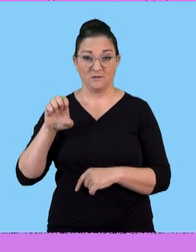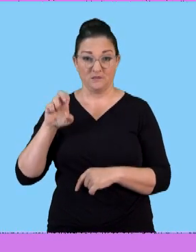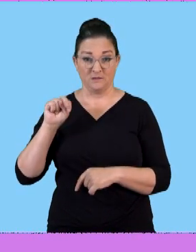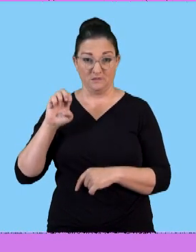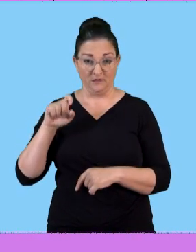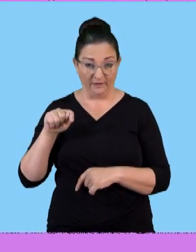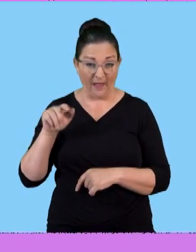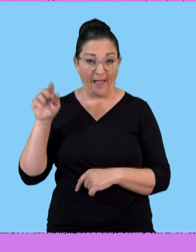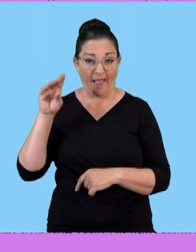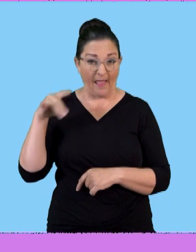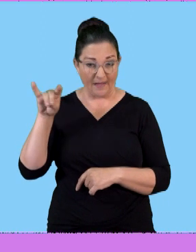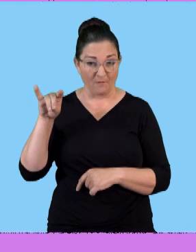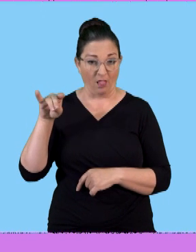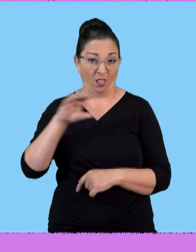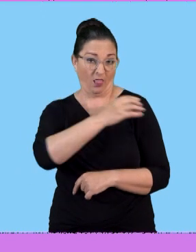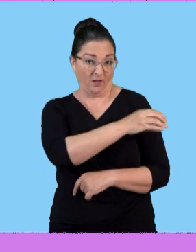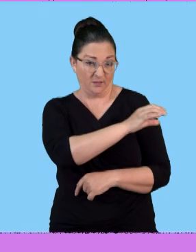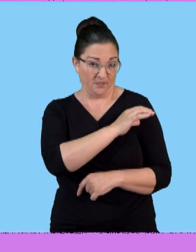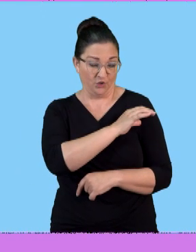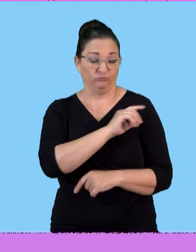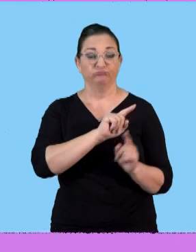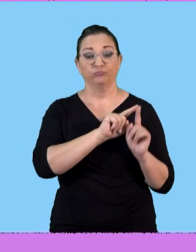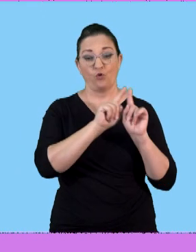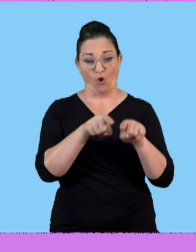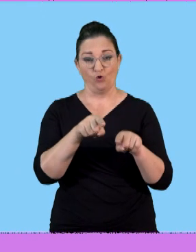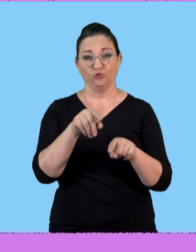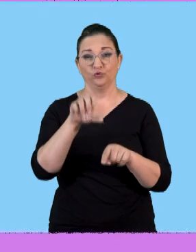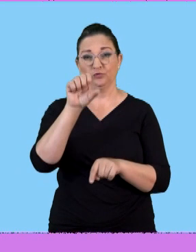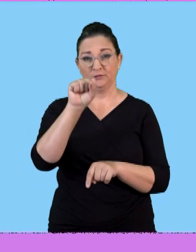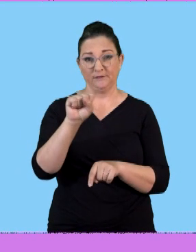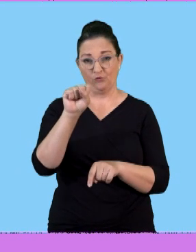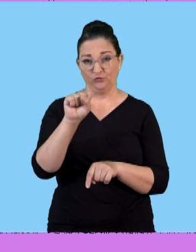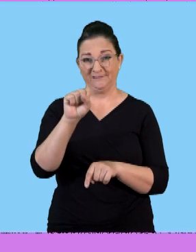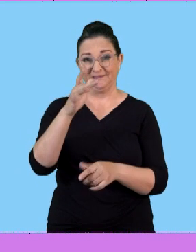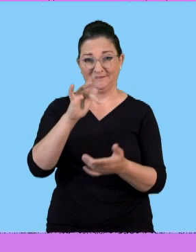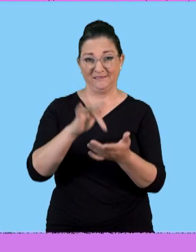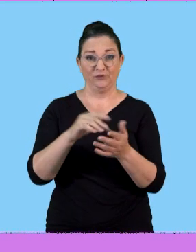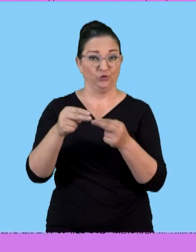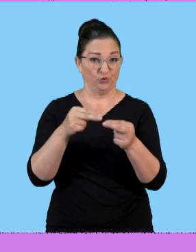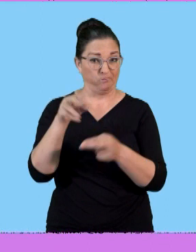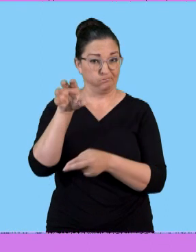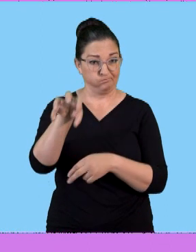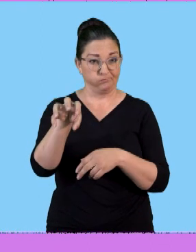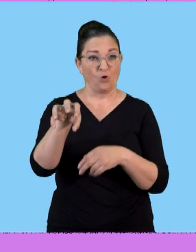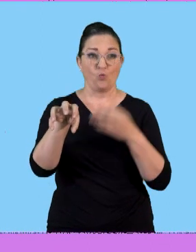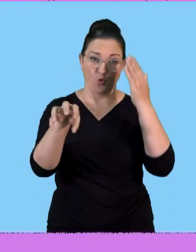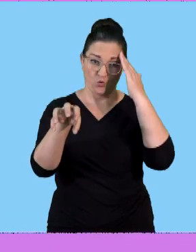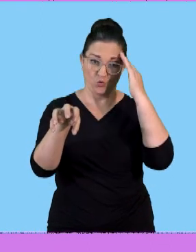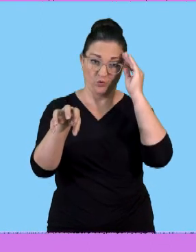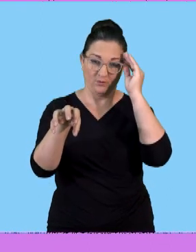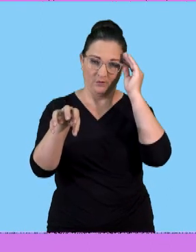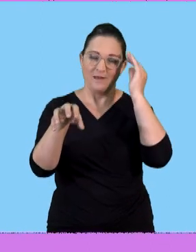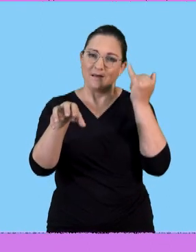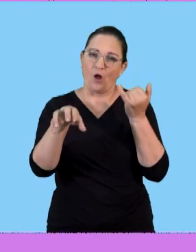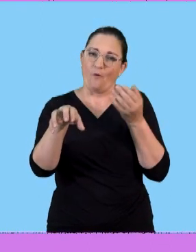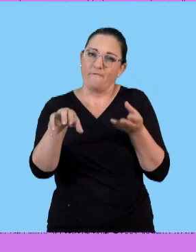Clinic to the Serene Center. Now remember earlier already we've noted this is the Serene Center. All we need to do now